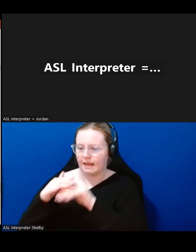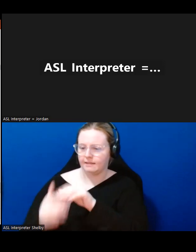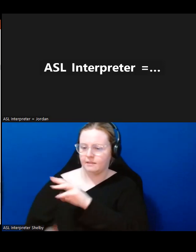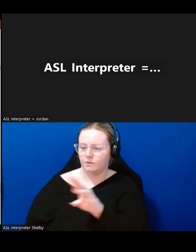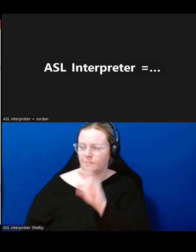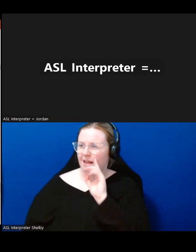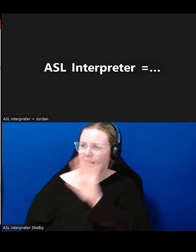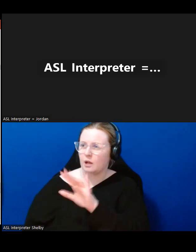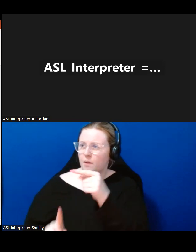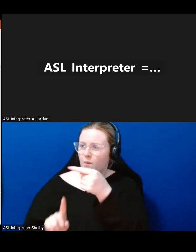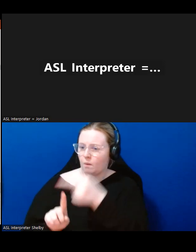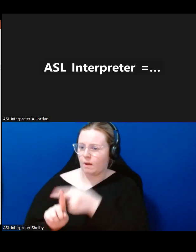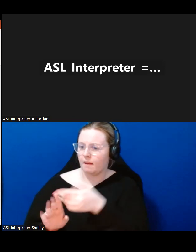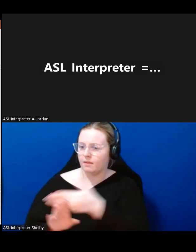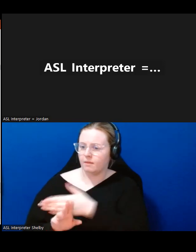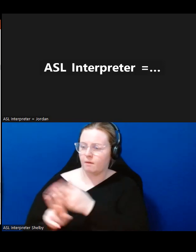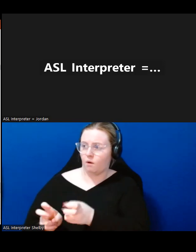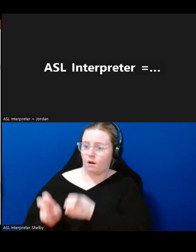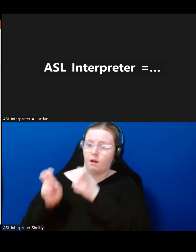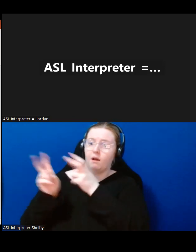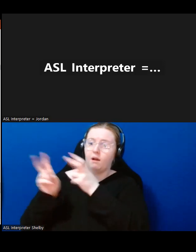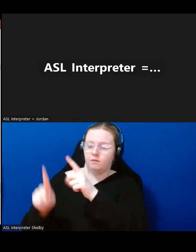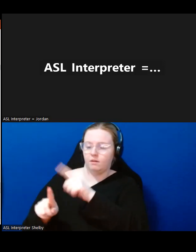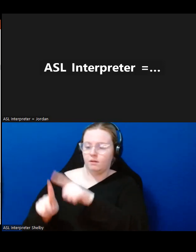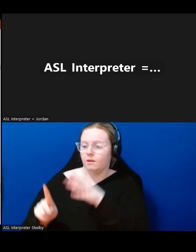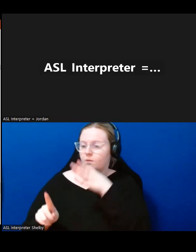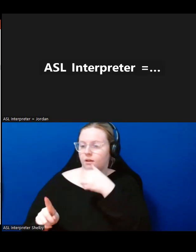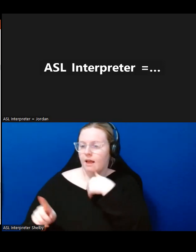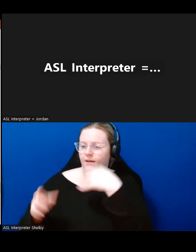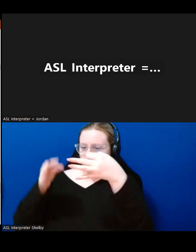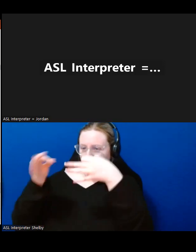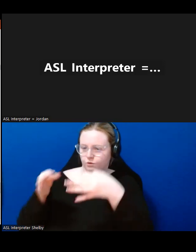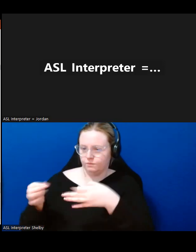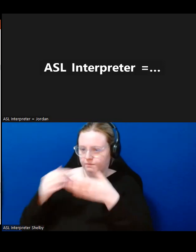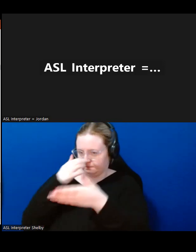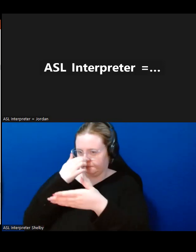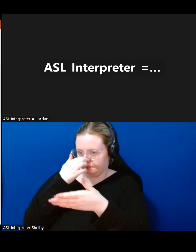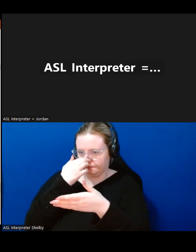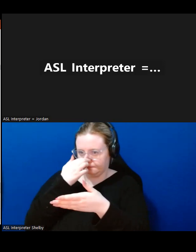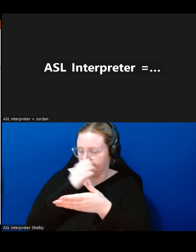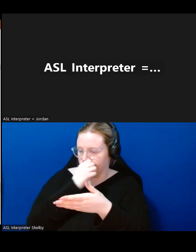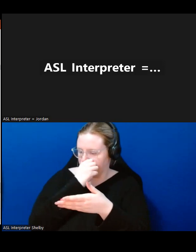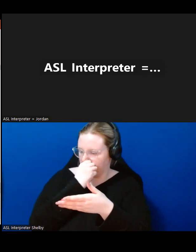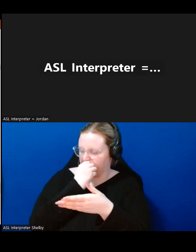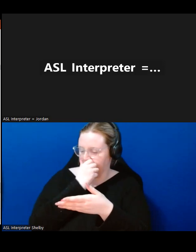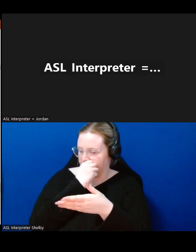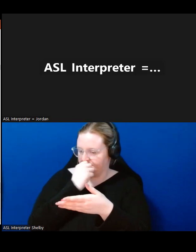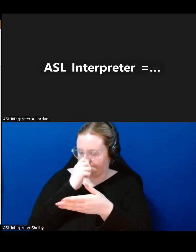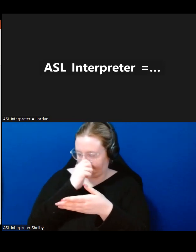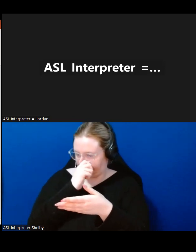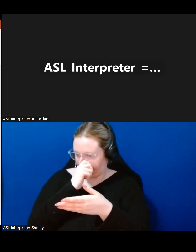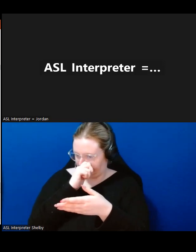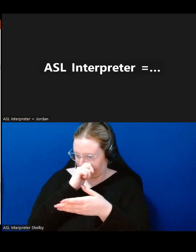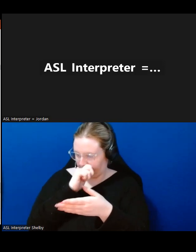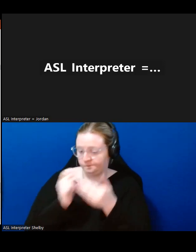month or so before they're put up there, but there are descriptions there, so that's an excellent place to find out